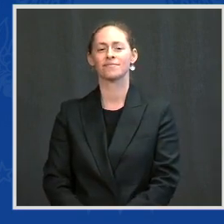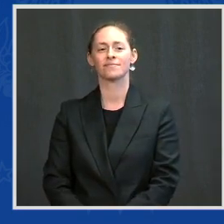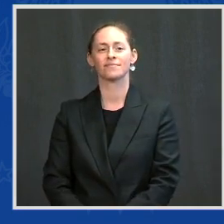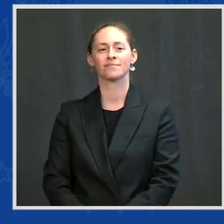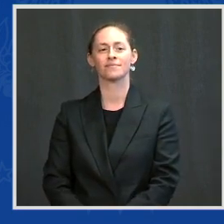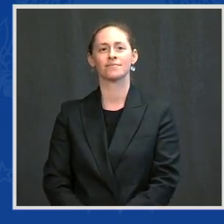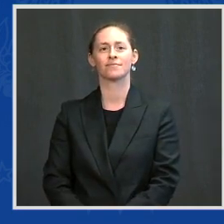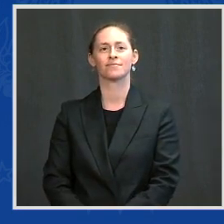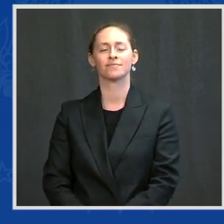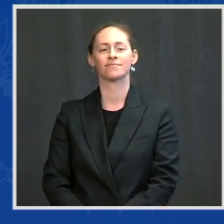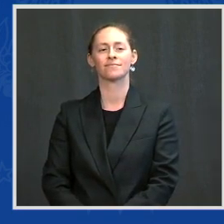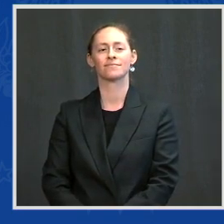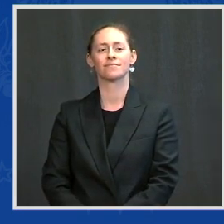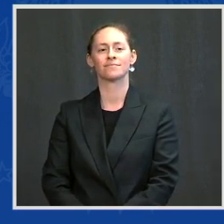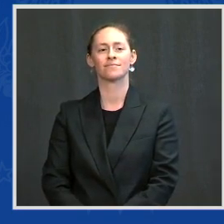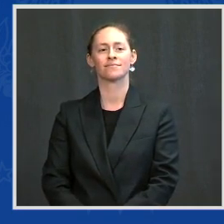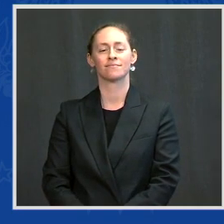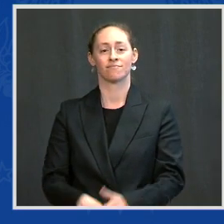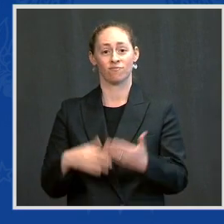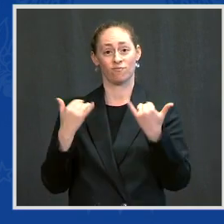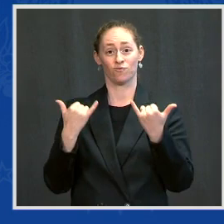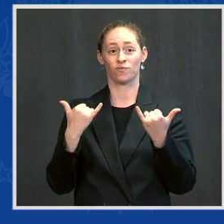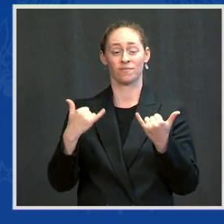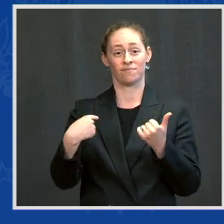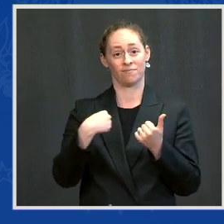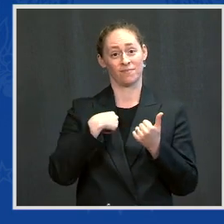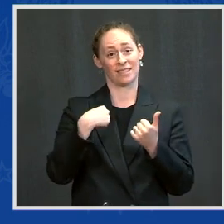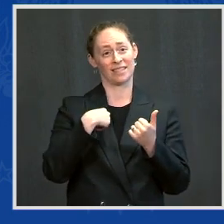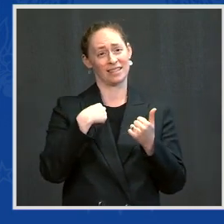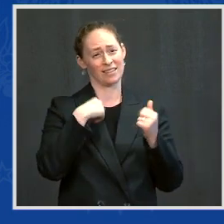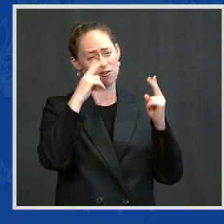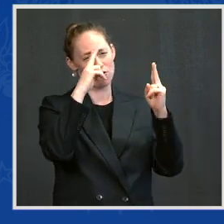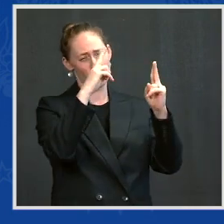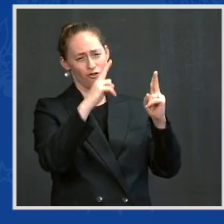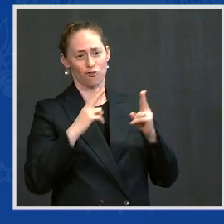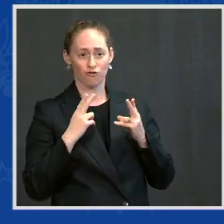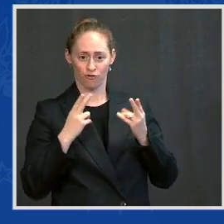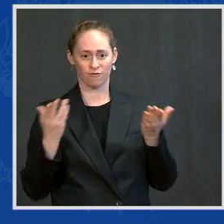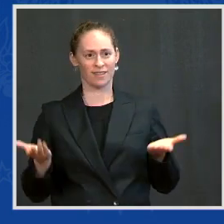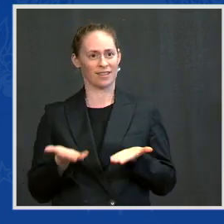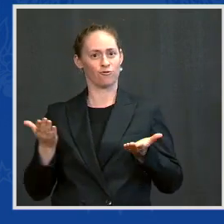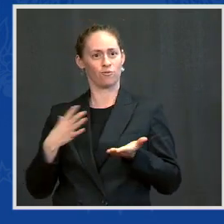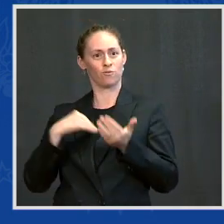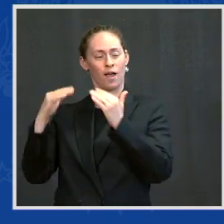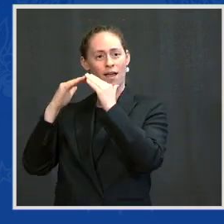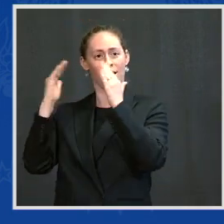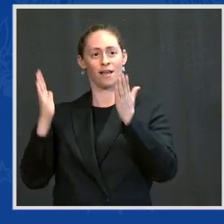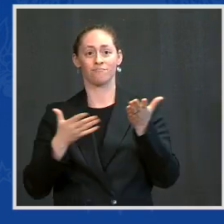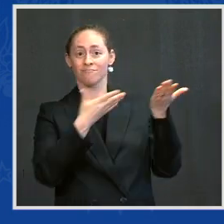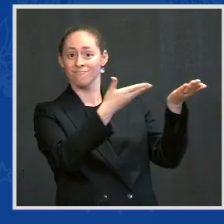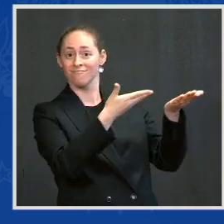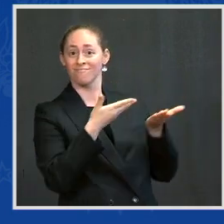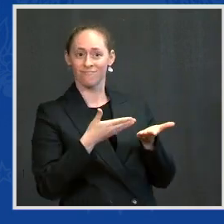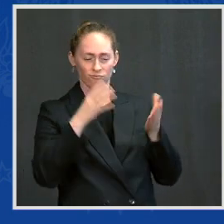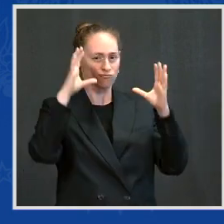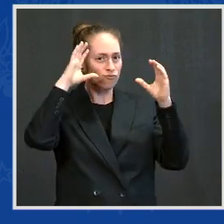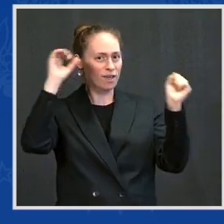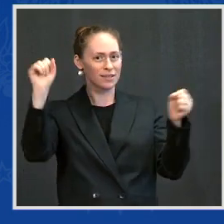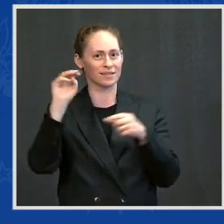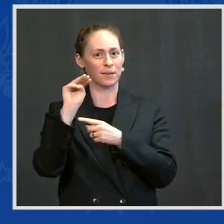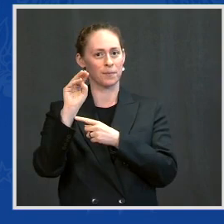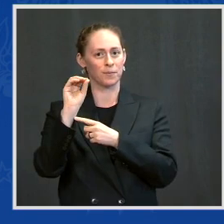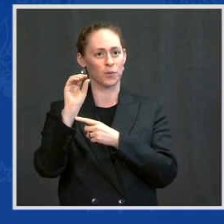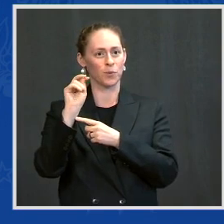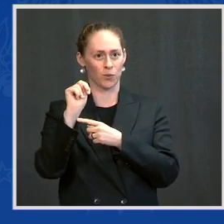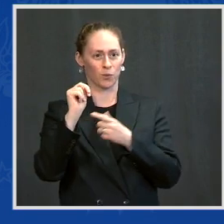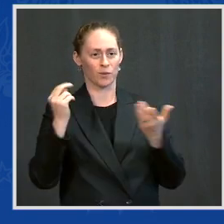Today, I've been honored to welcome to the White House President Moon, and I got an opportunity to spend some private